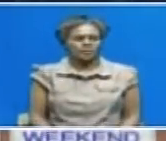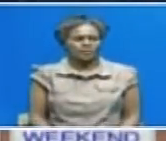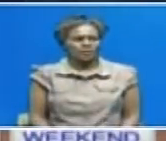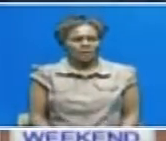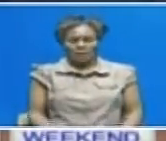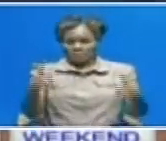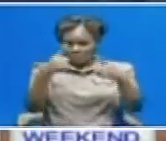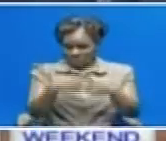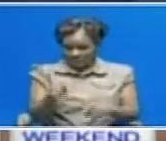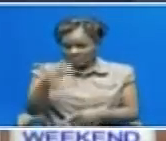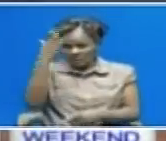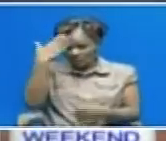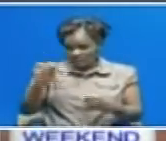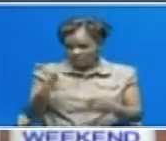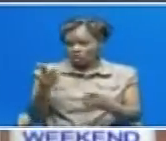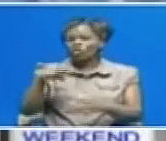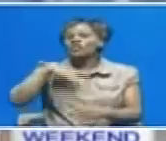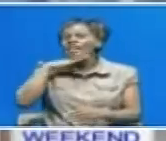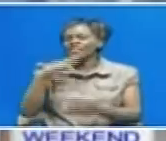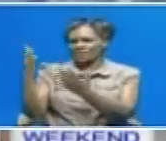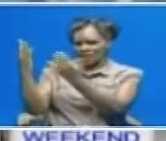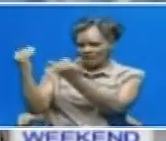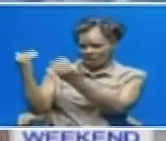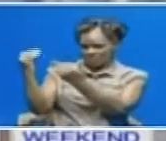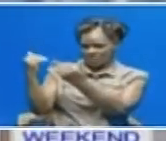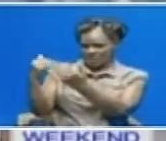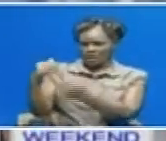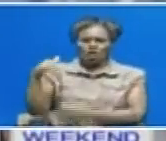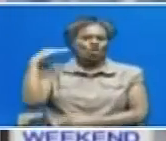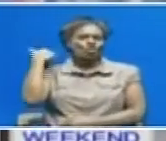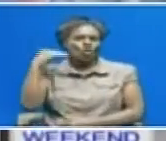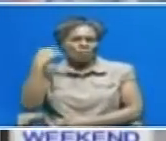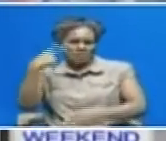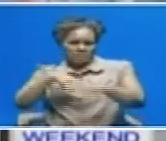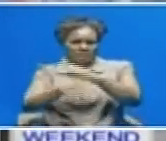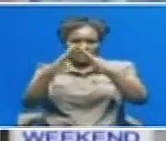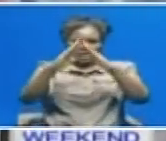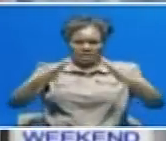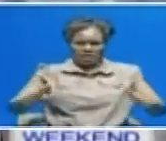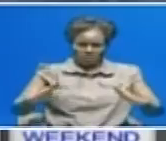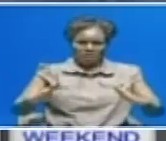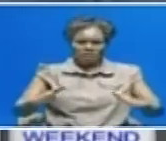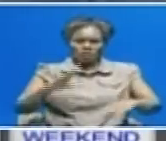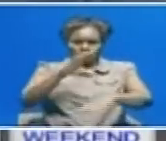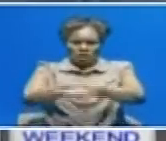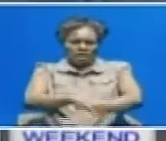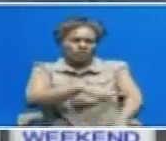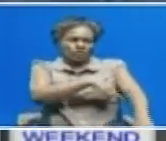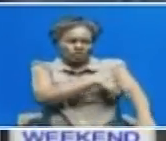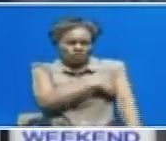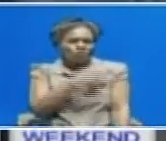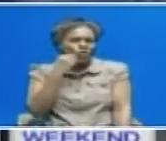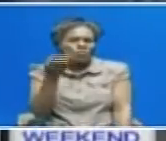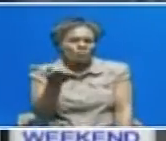But unknown to them, death was lurking in the shadows. Armed men would storm the house in search for Yahya, the chief. He was not home by